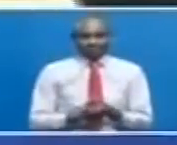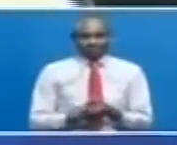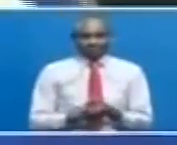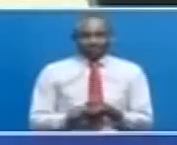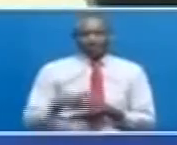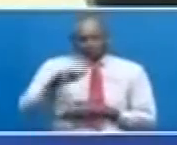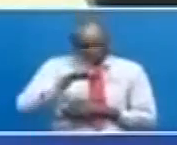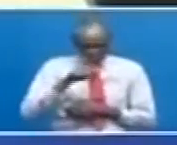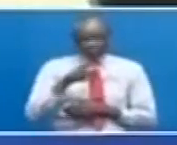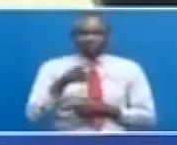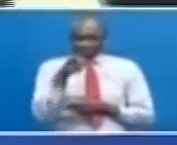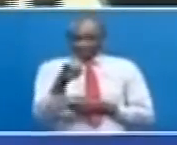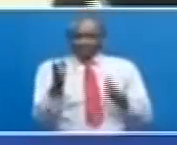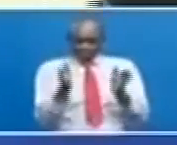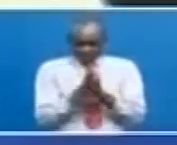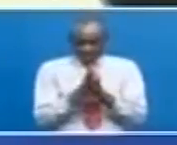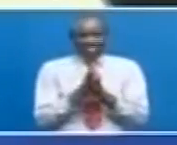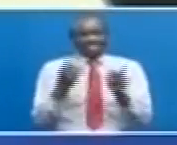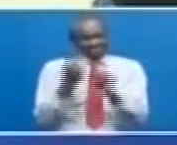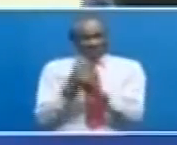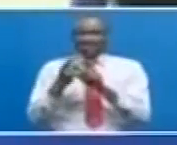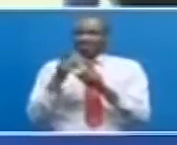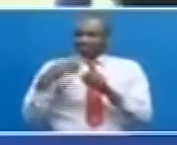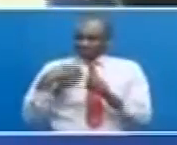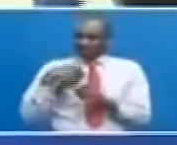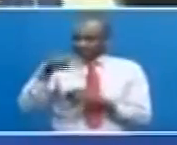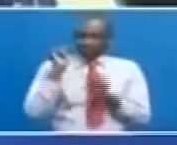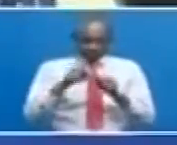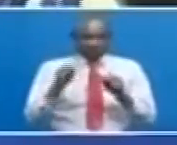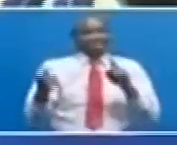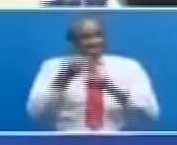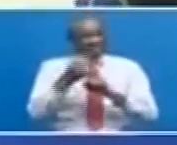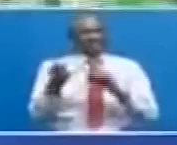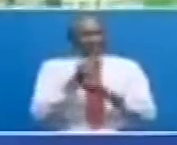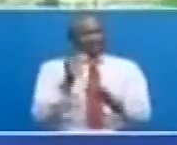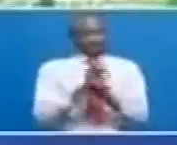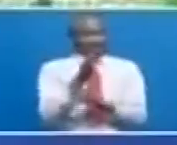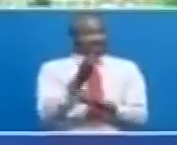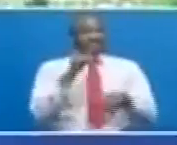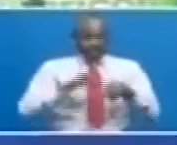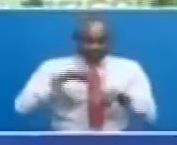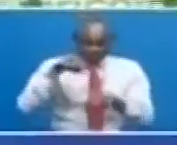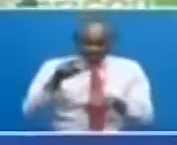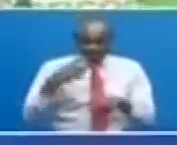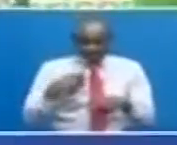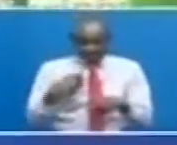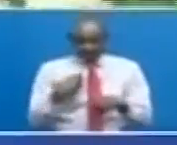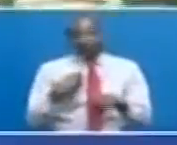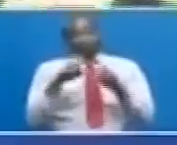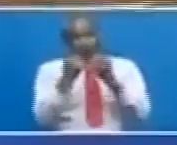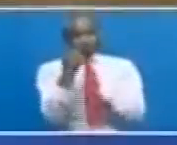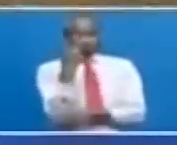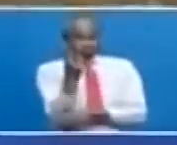The local-based stars combined with the brilliance of European-based stalwarts to earn Kenya biggest achievement yet, a promotion to Volleyball Grand Prix Group